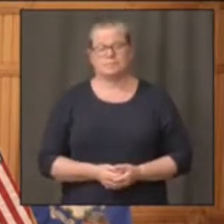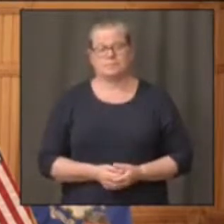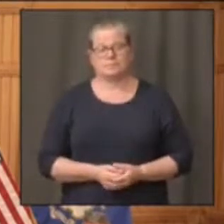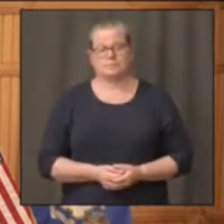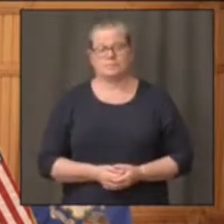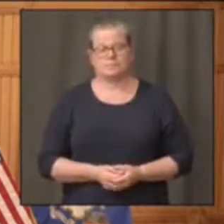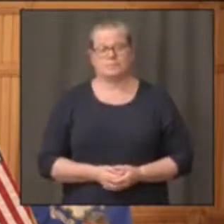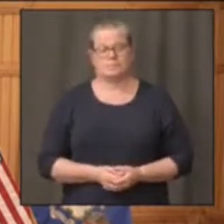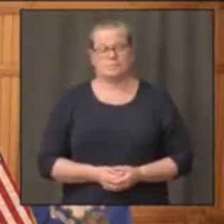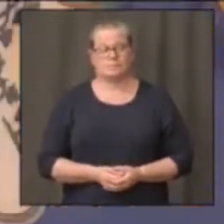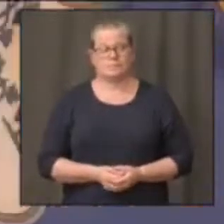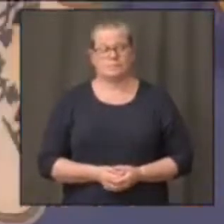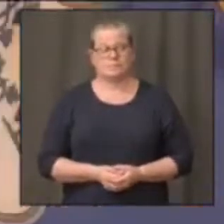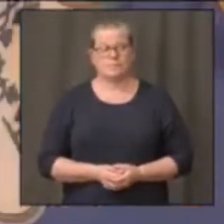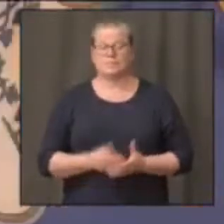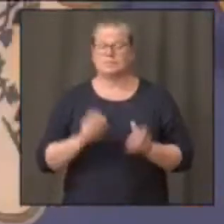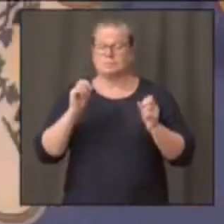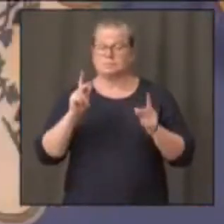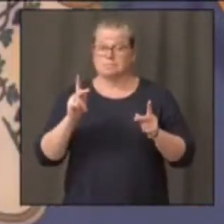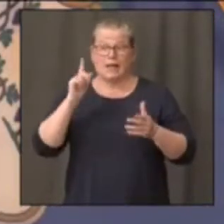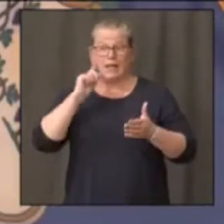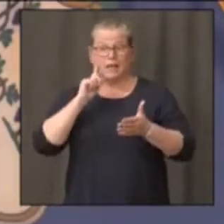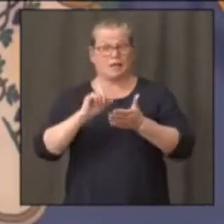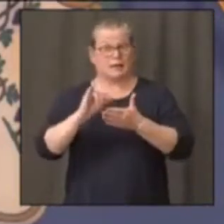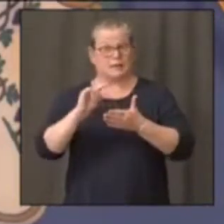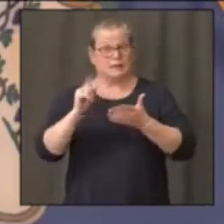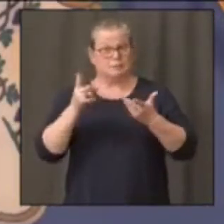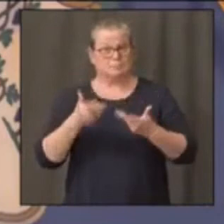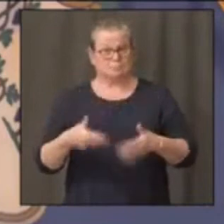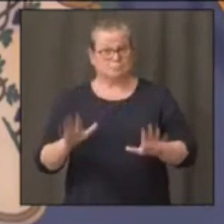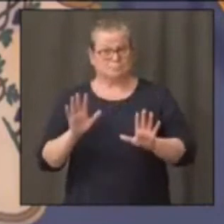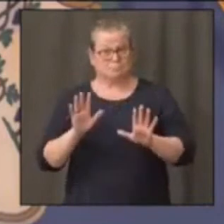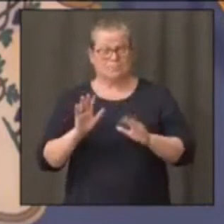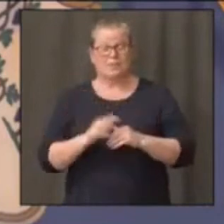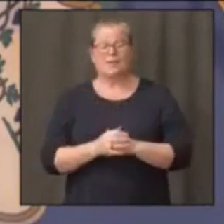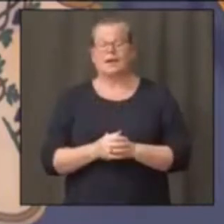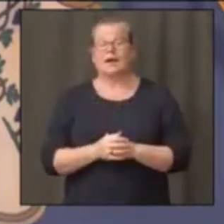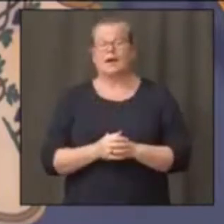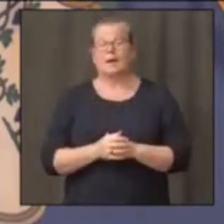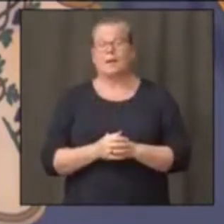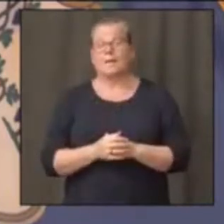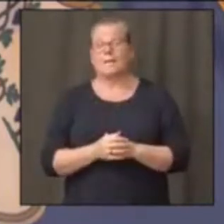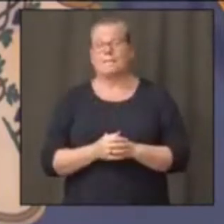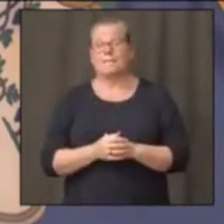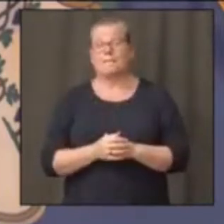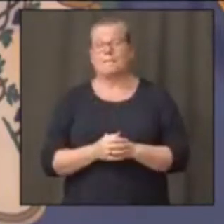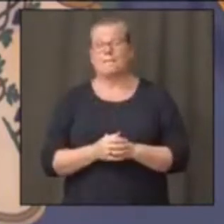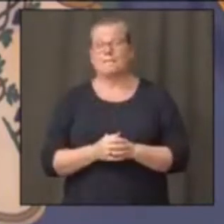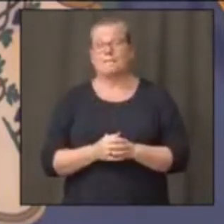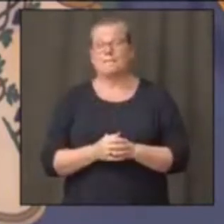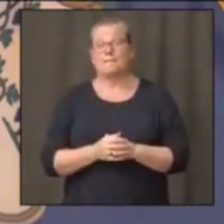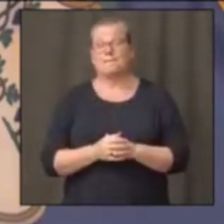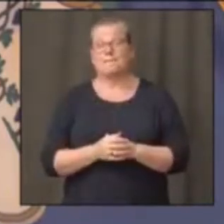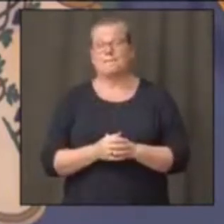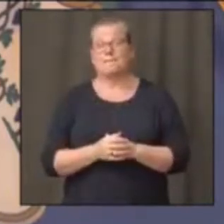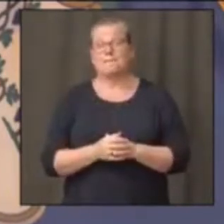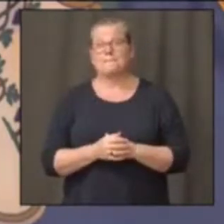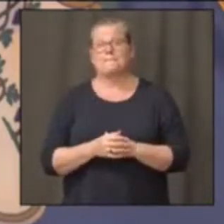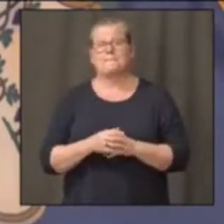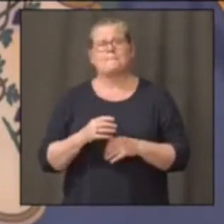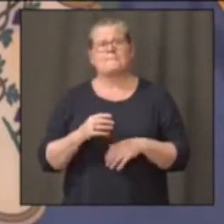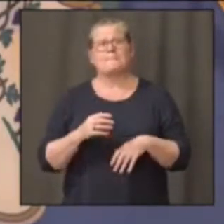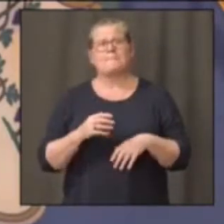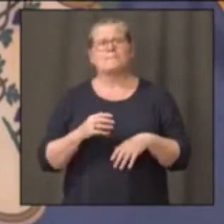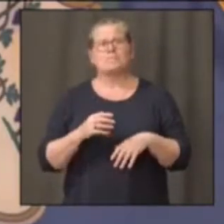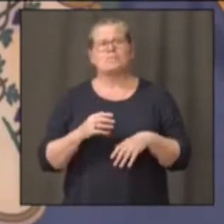All right, I think that looks like it's a wrap. Let me just say, I've heard a couple things. One, usually we're heading